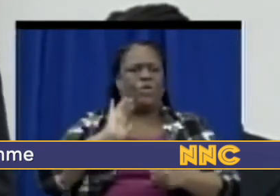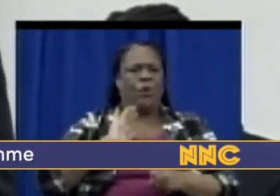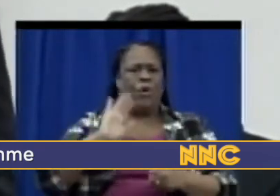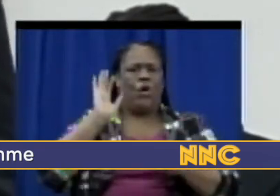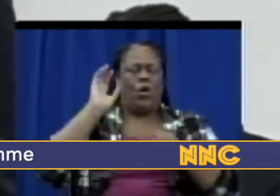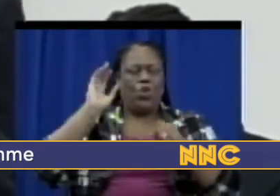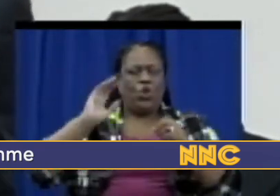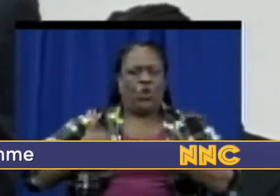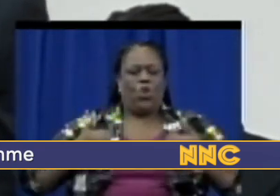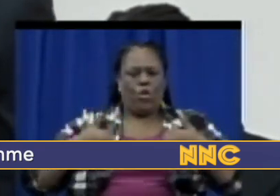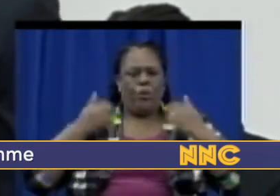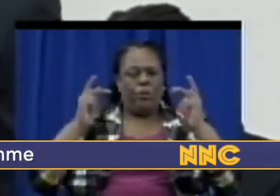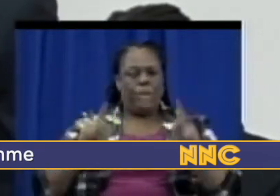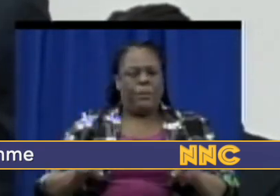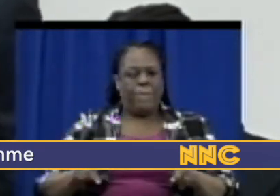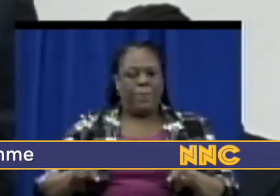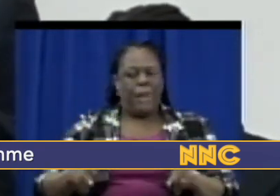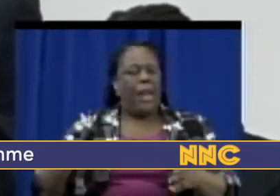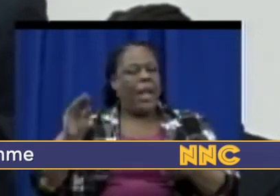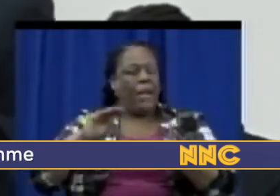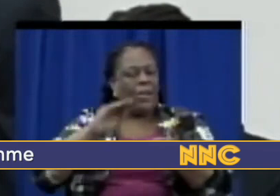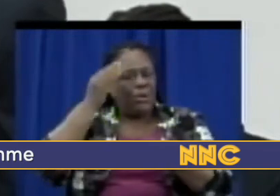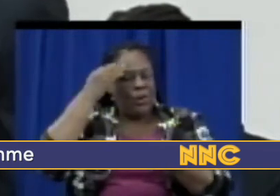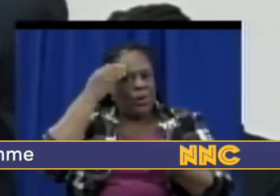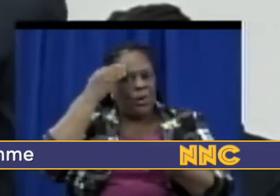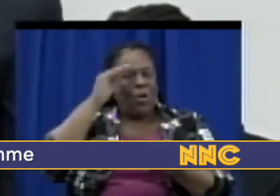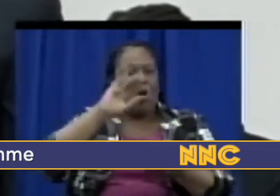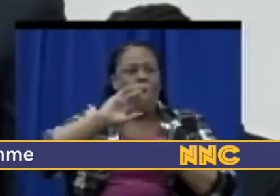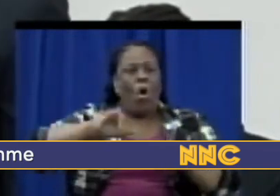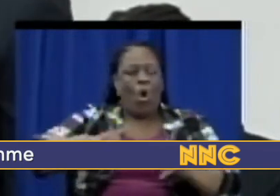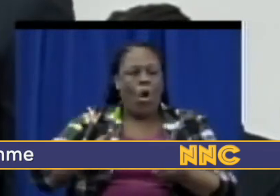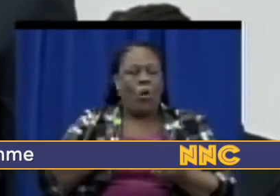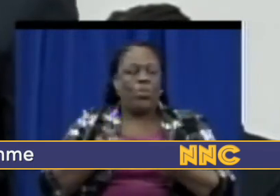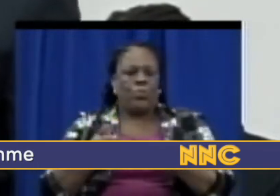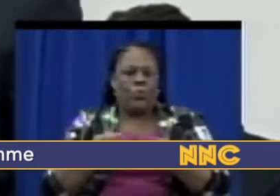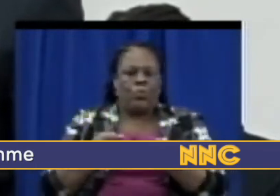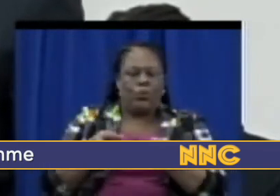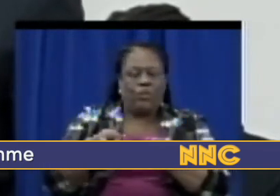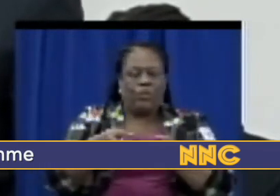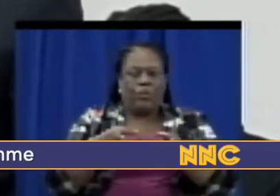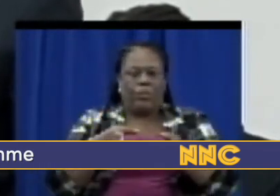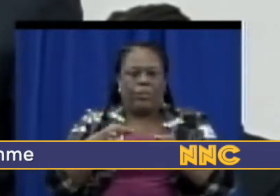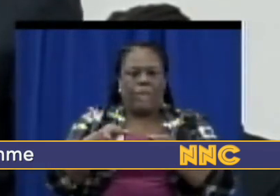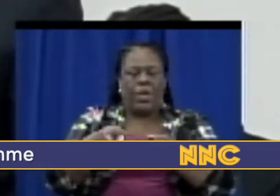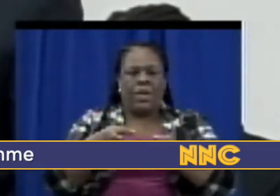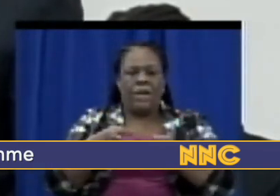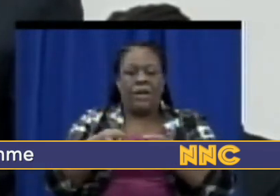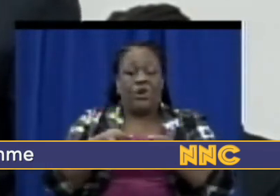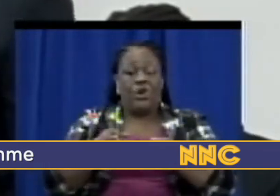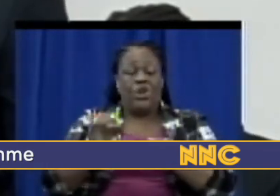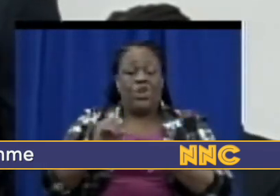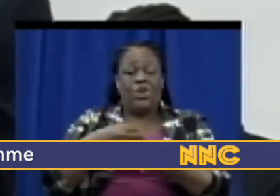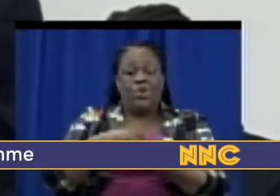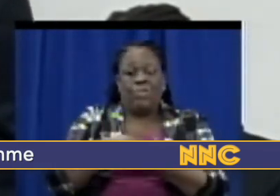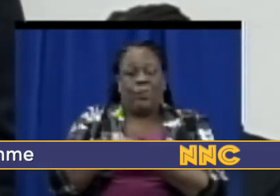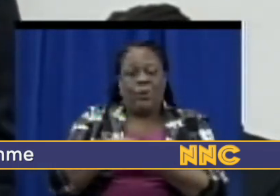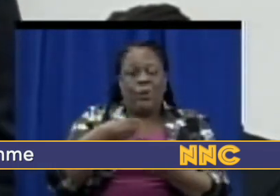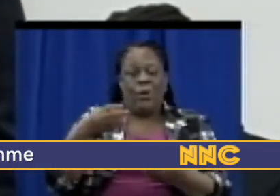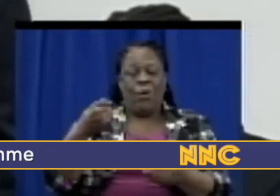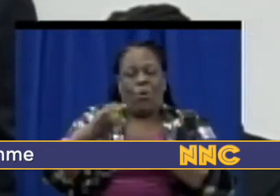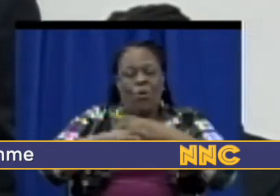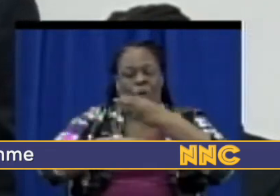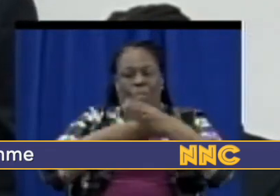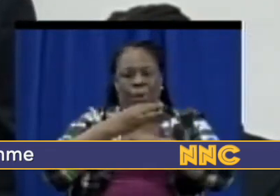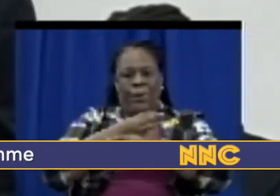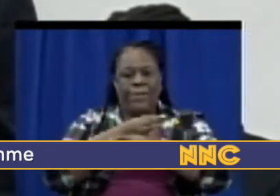the knowledge needed to navigate the complexities of the financial world. Prime Minister Drew made the announcement during his